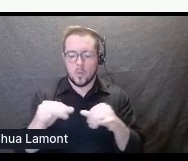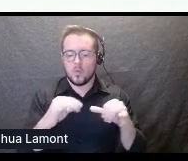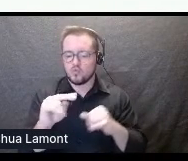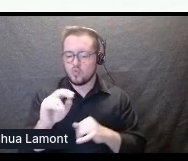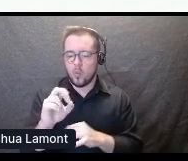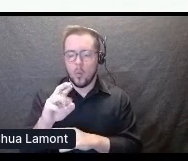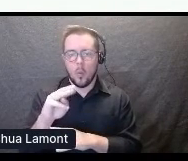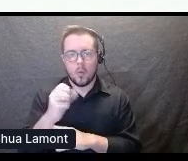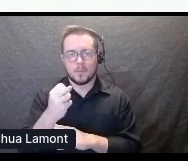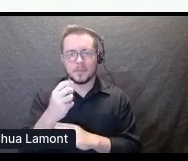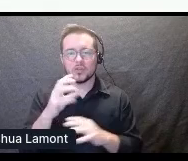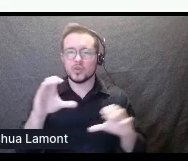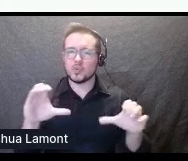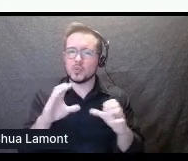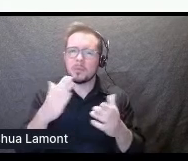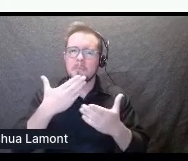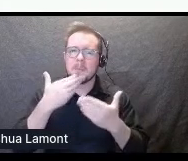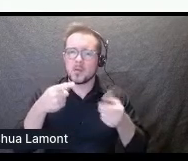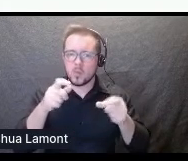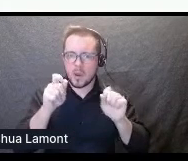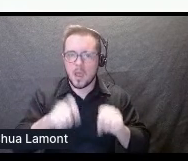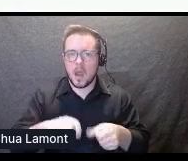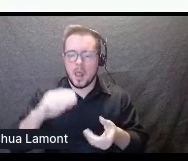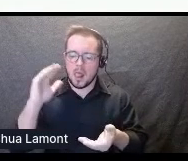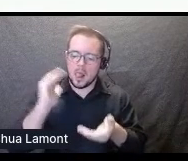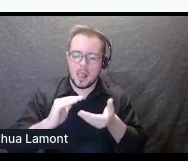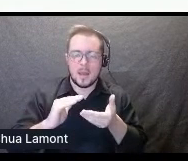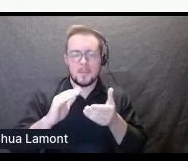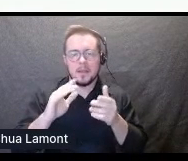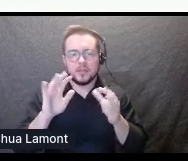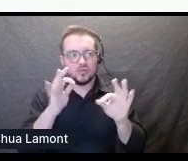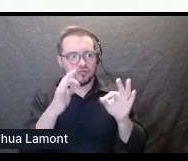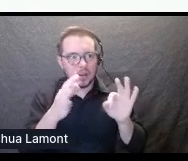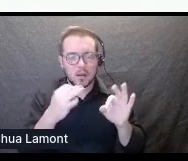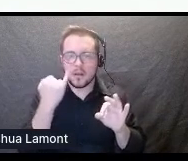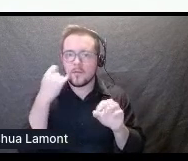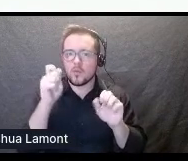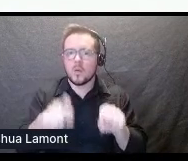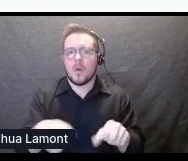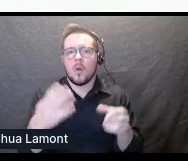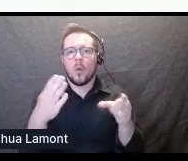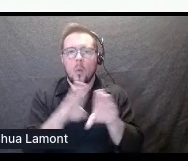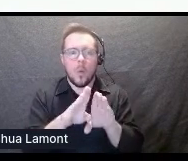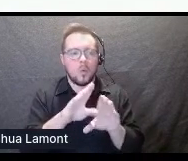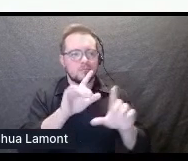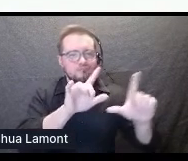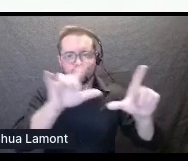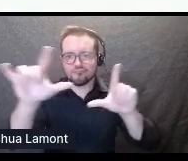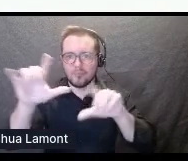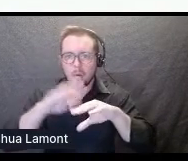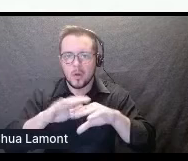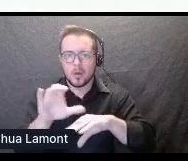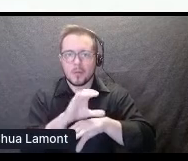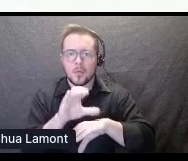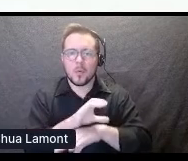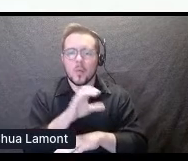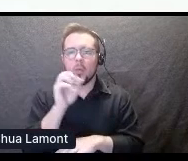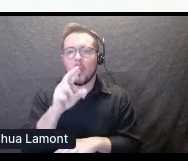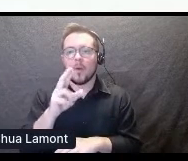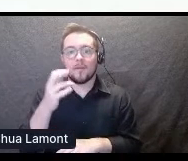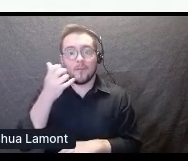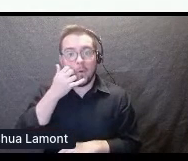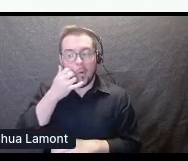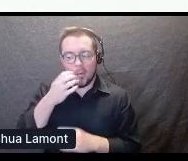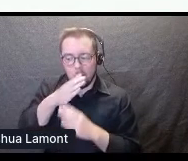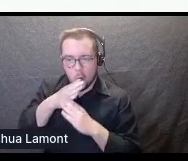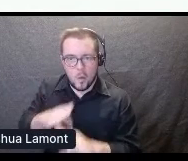best as you can to limit distractions. If you're able to close extra tabs on your computer or silence your cell phone, that's great. We know